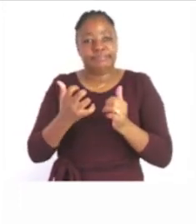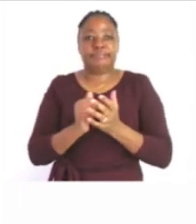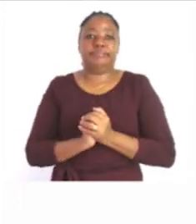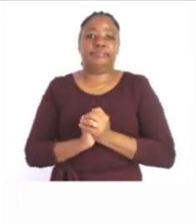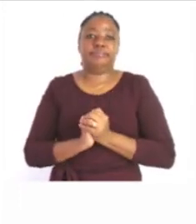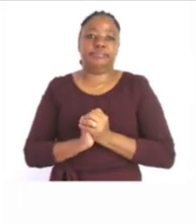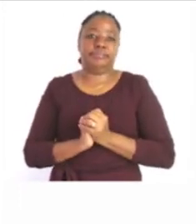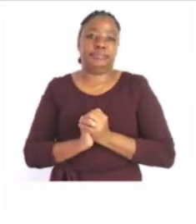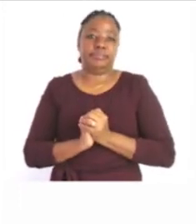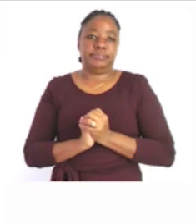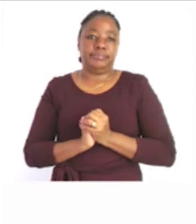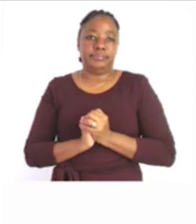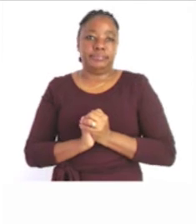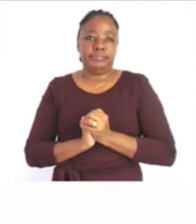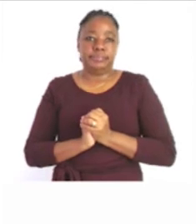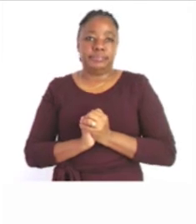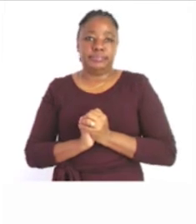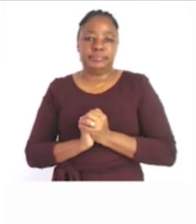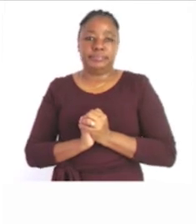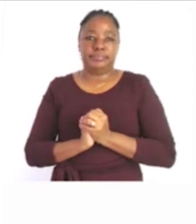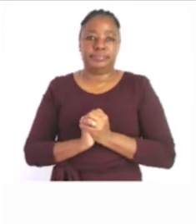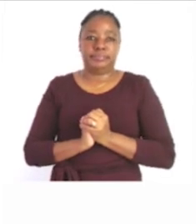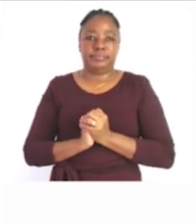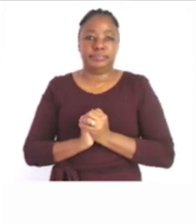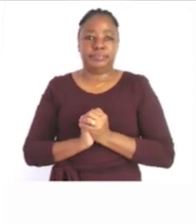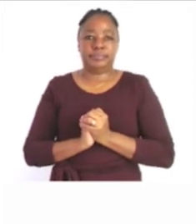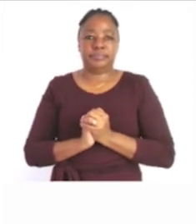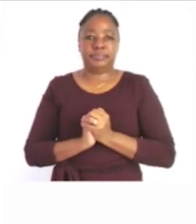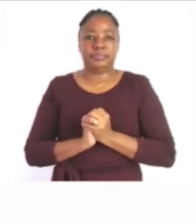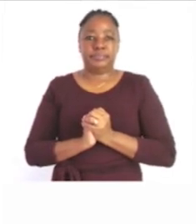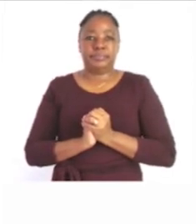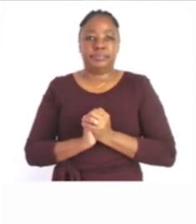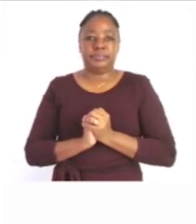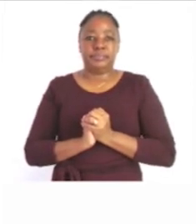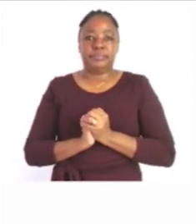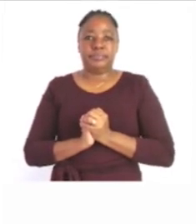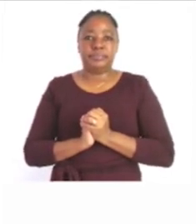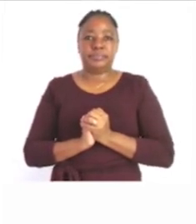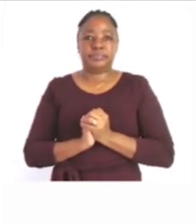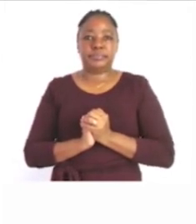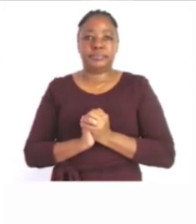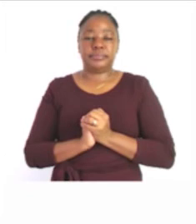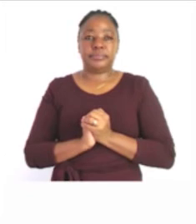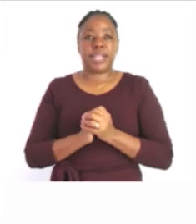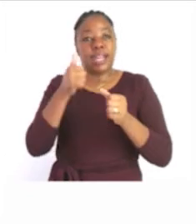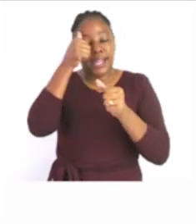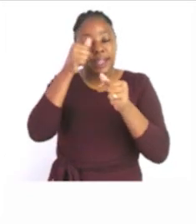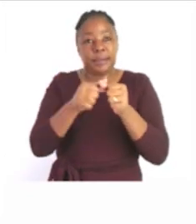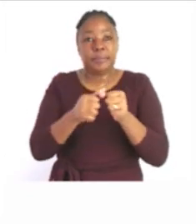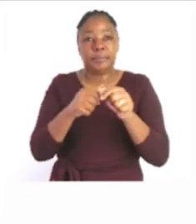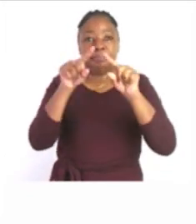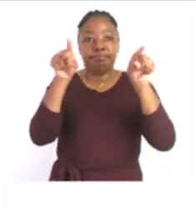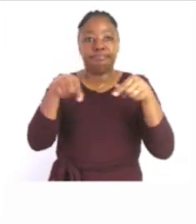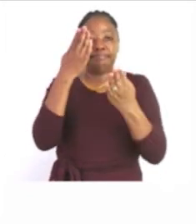out loud. Then you say the word that you can see. Remember to use the pictures to help